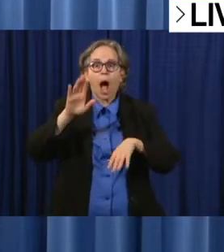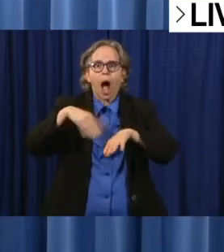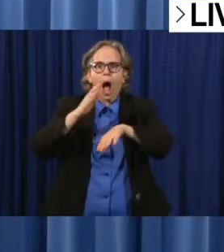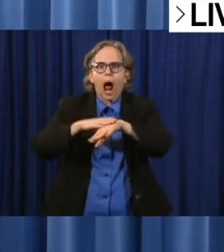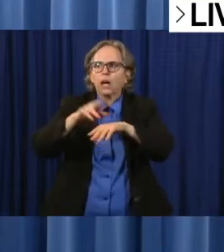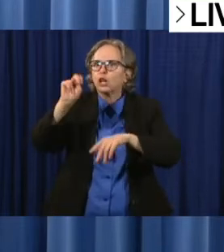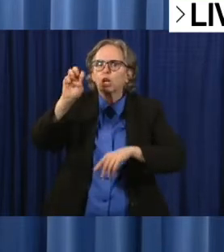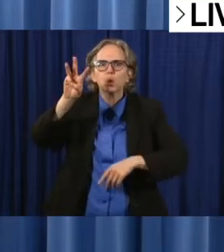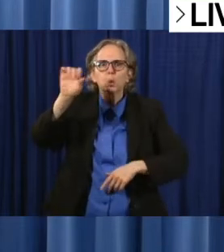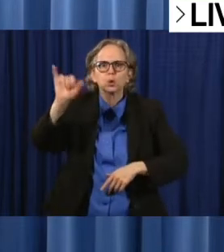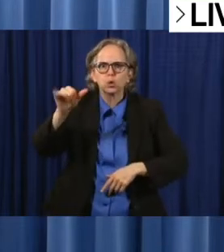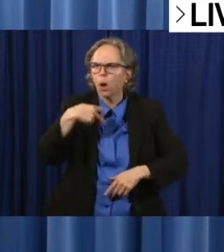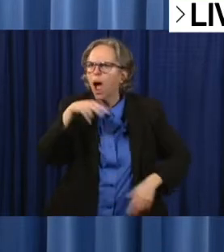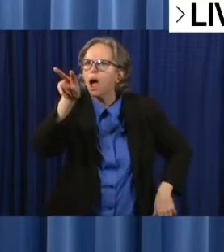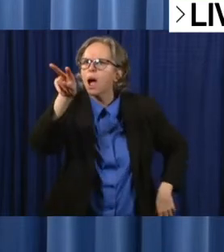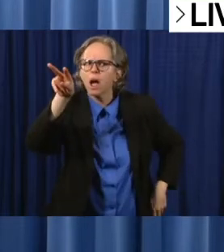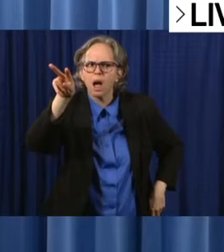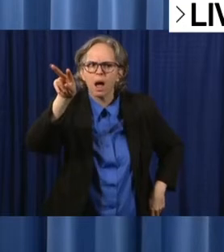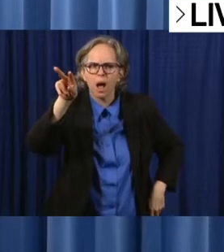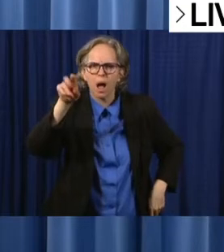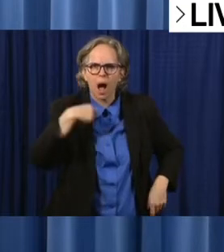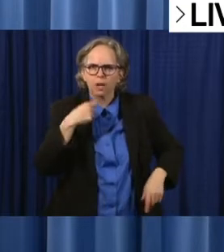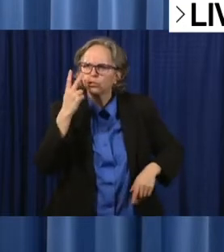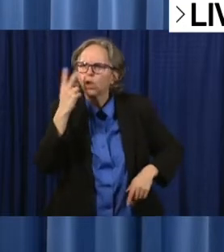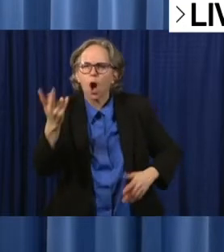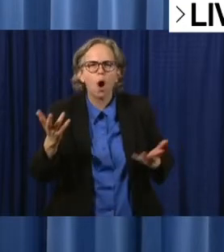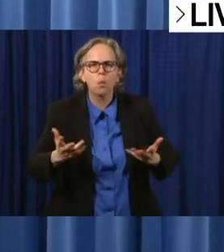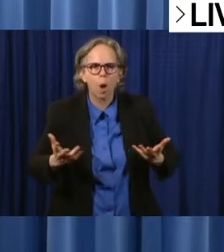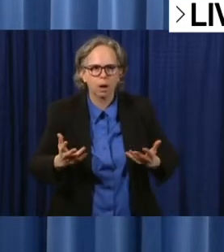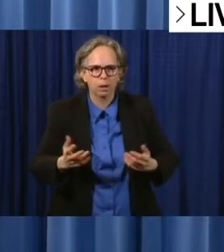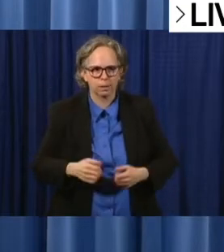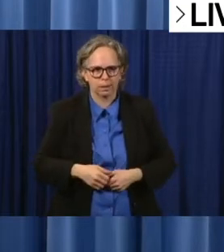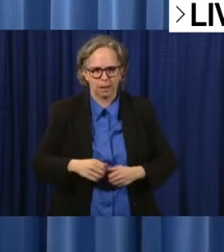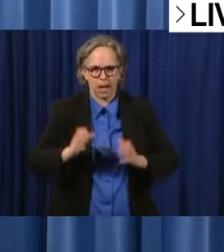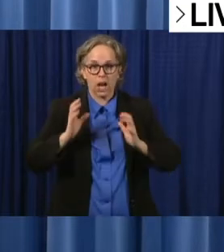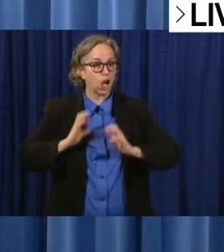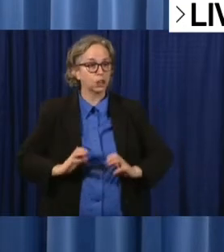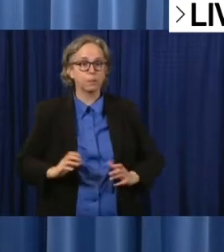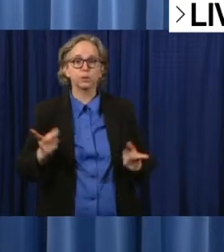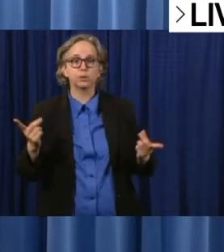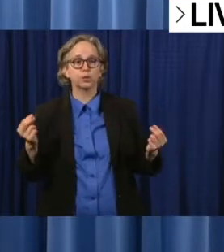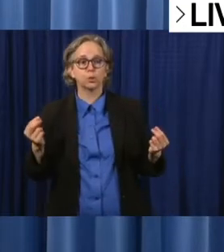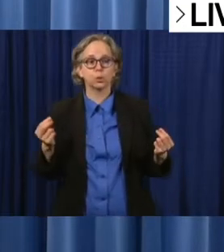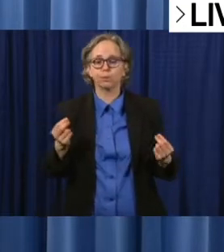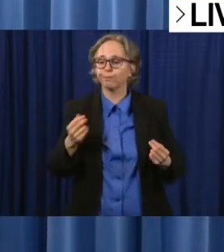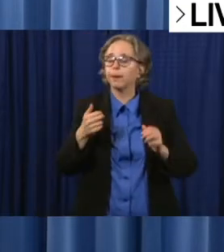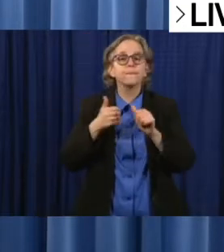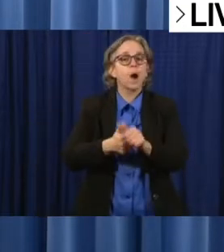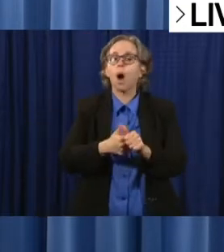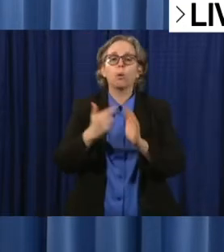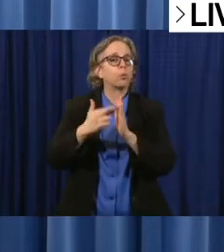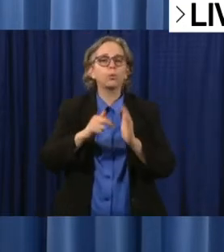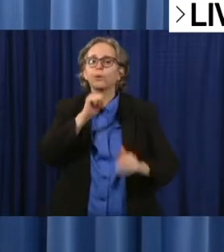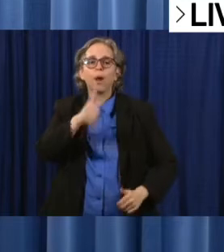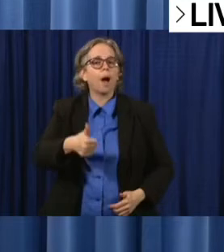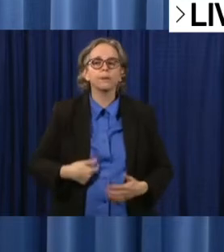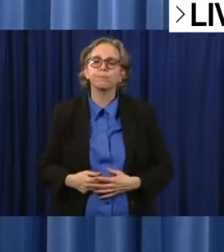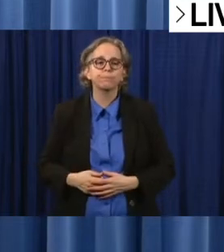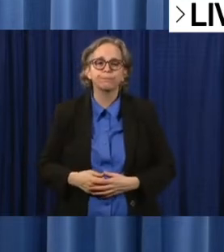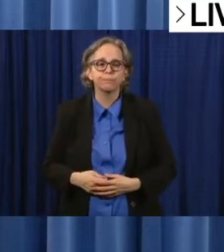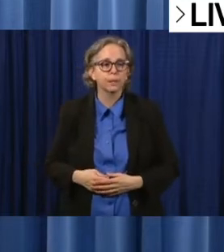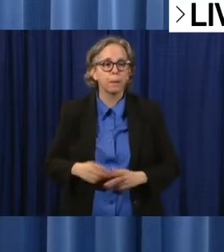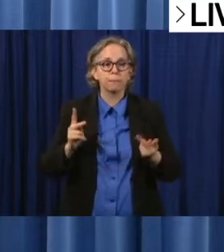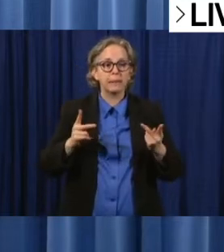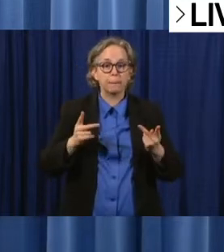saw where in some places customers were not following the rules and the people who were running the